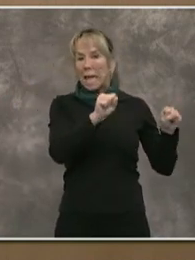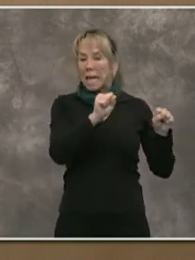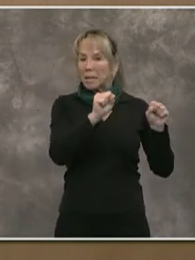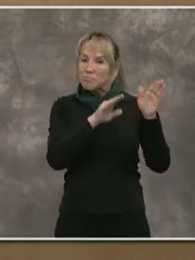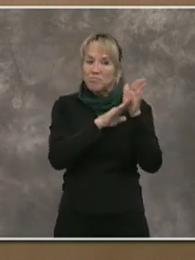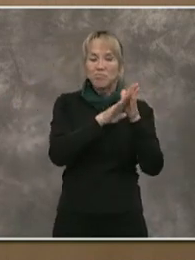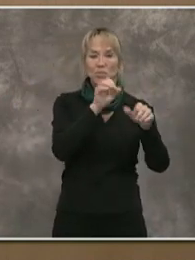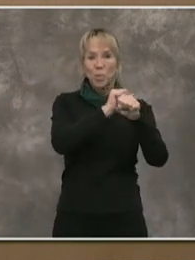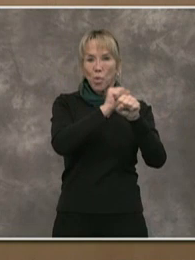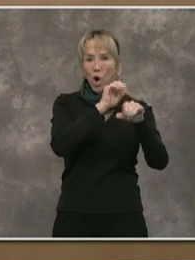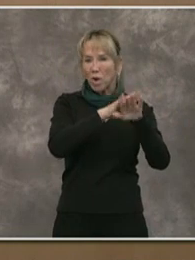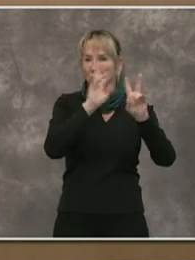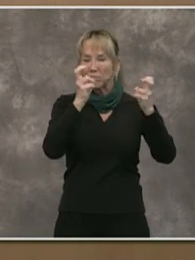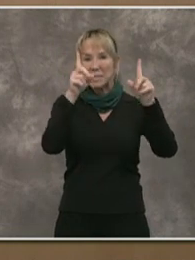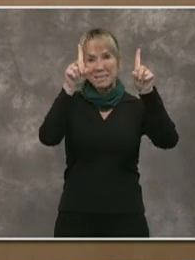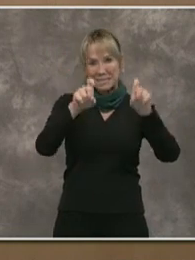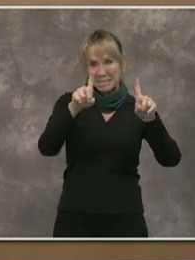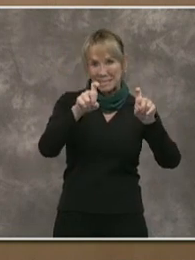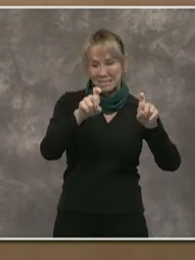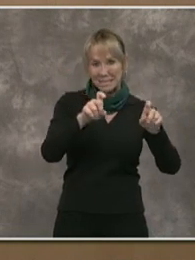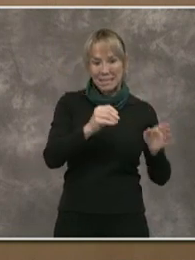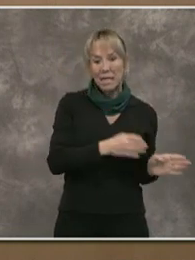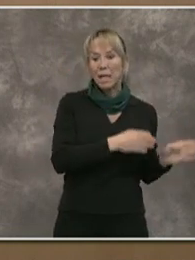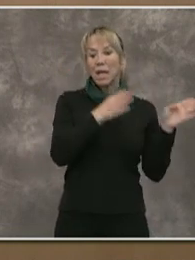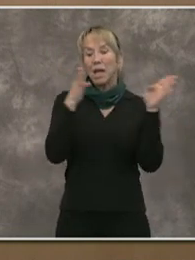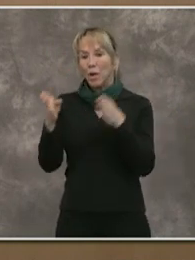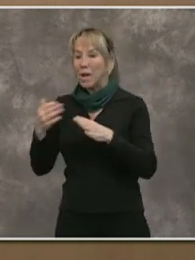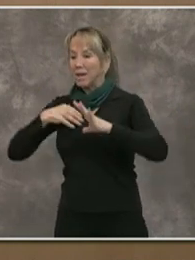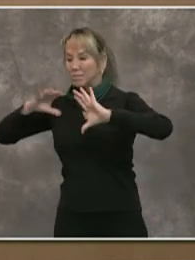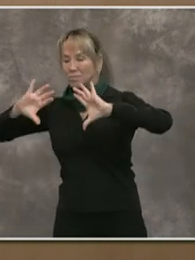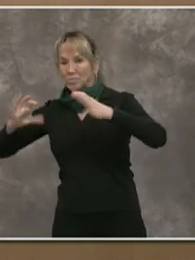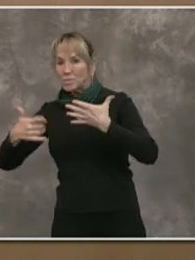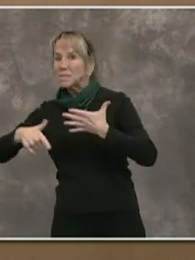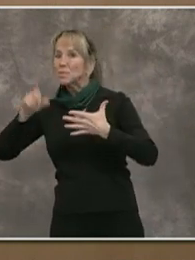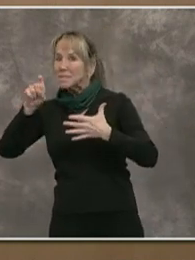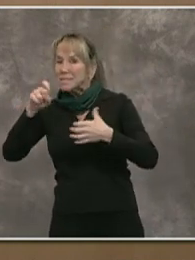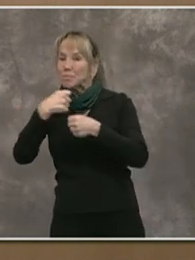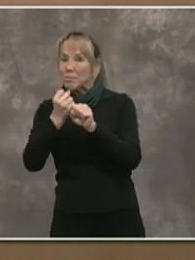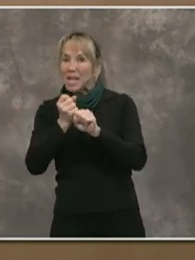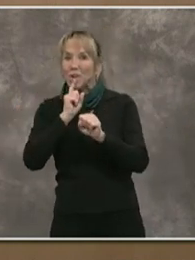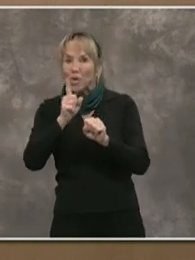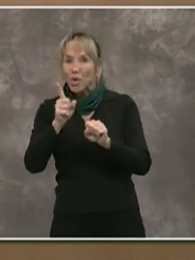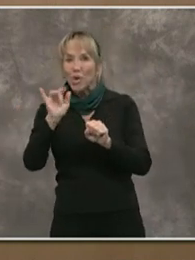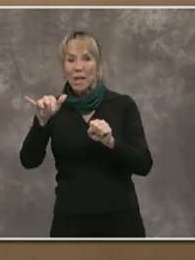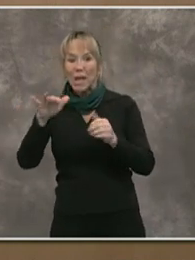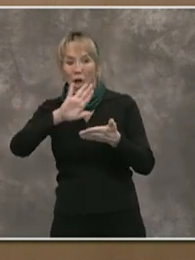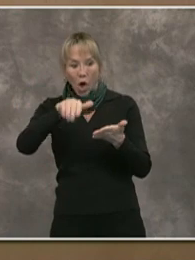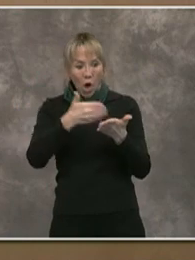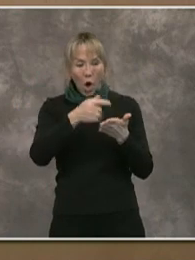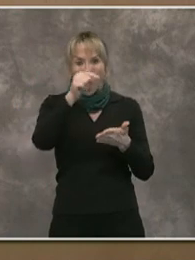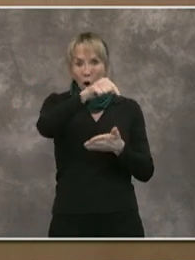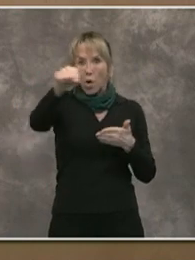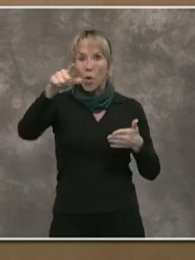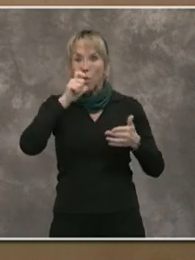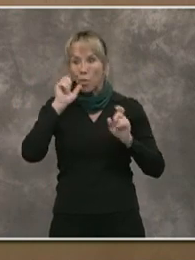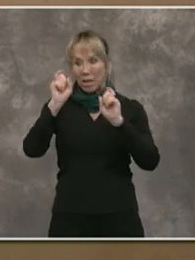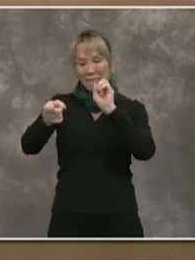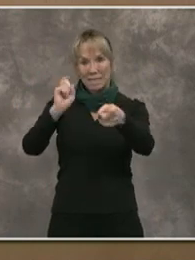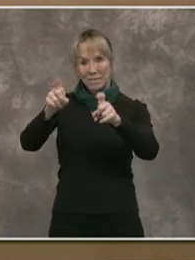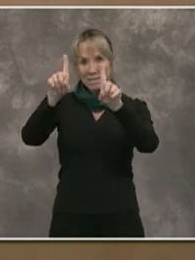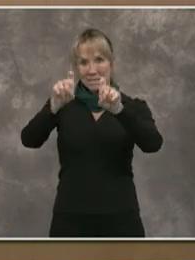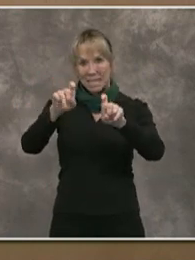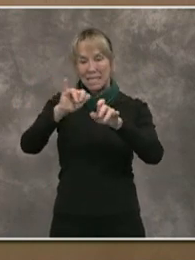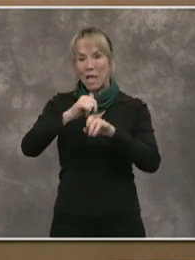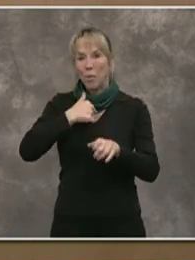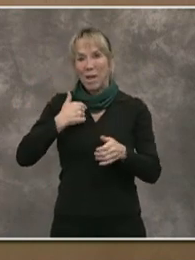identifying, working on the piece of making sure that we are capturing all of those entities. And if they do